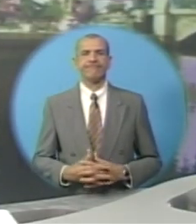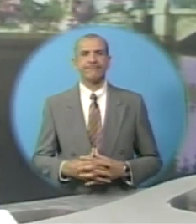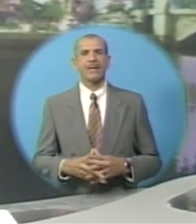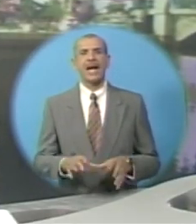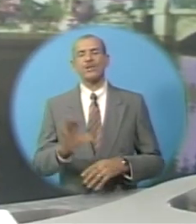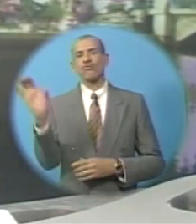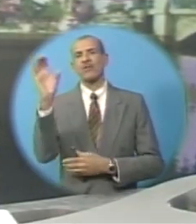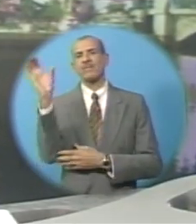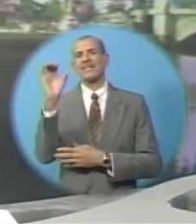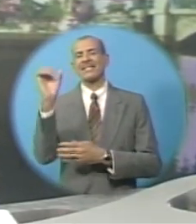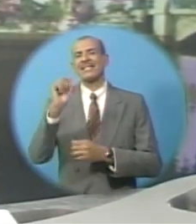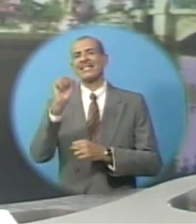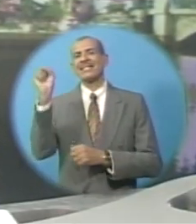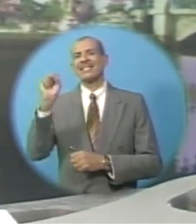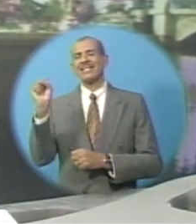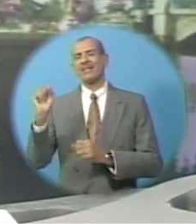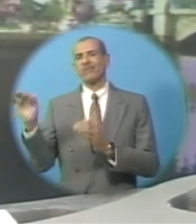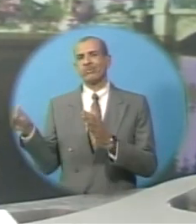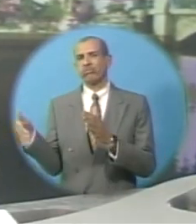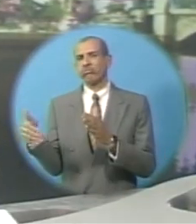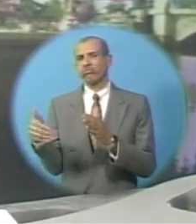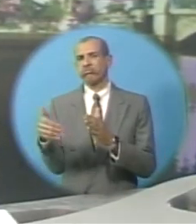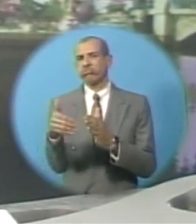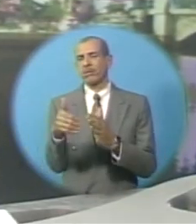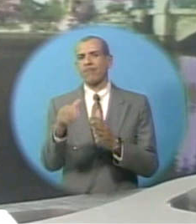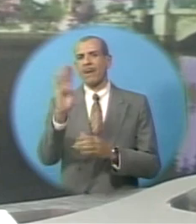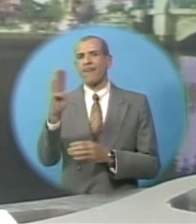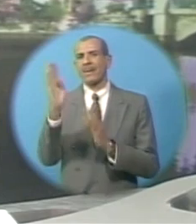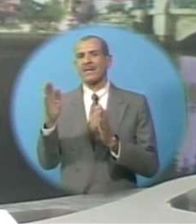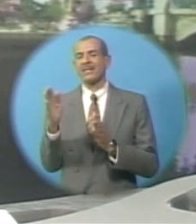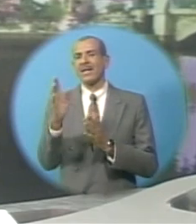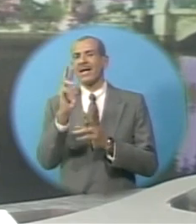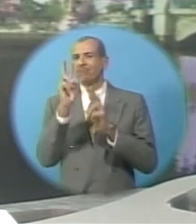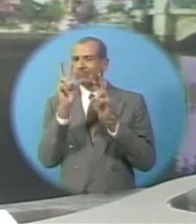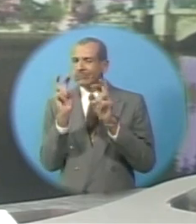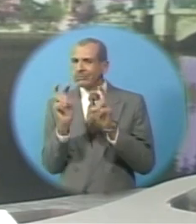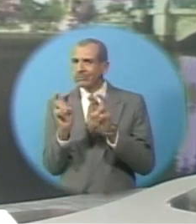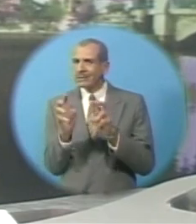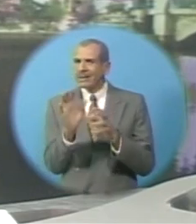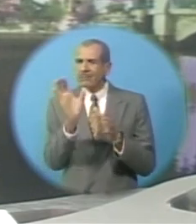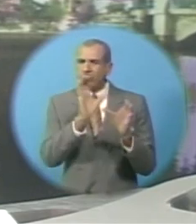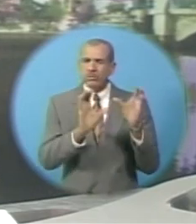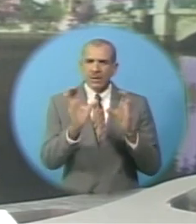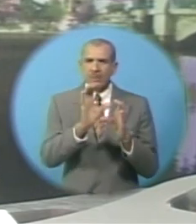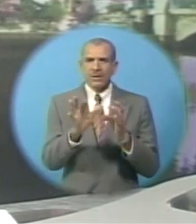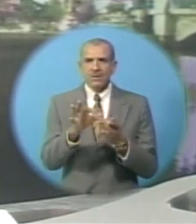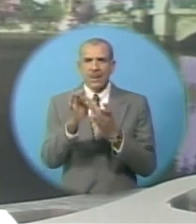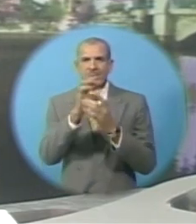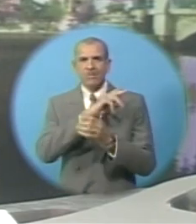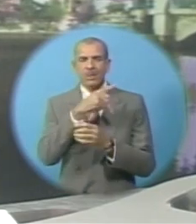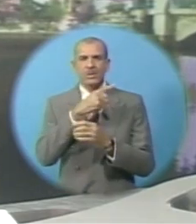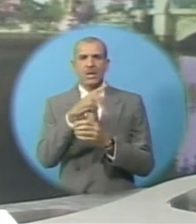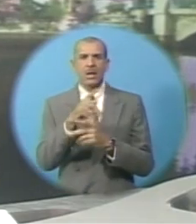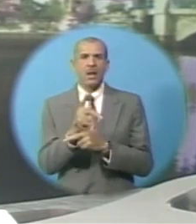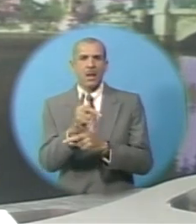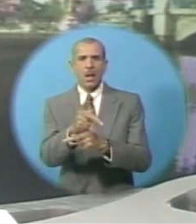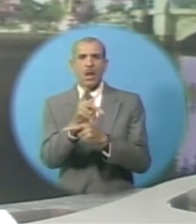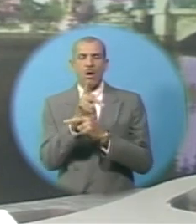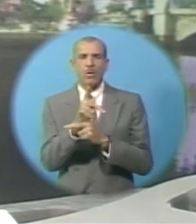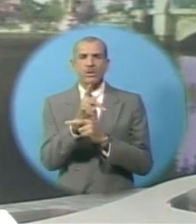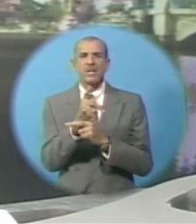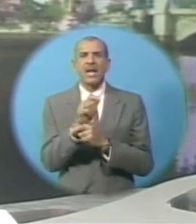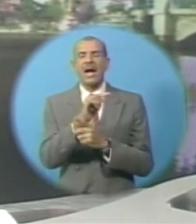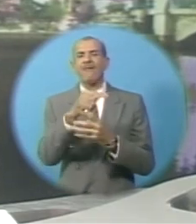As the Christmas season draws closer, Barbadians are increasingly seeking to secure special personal loans that are on offer